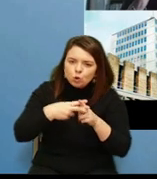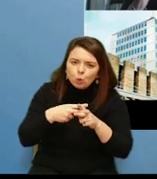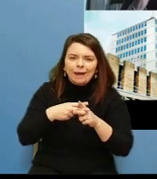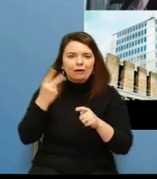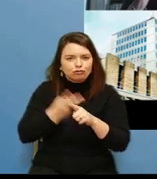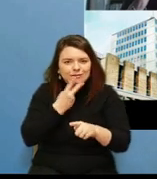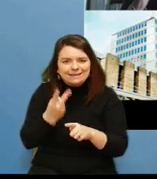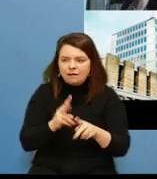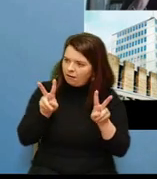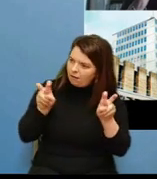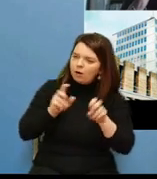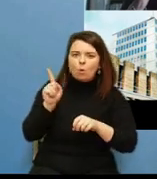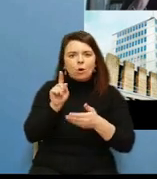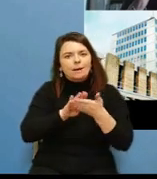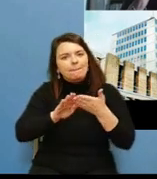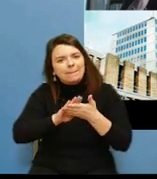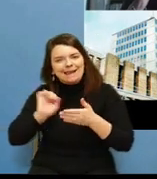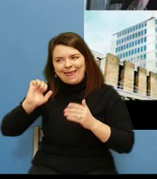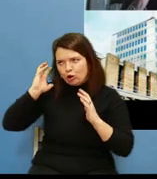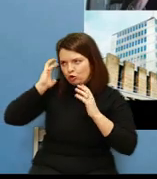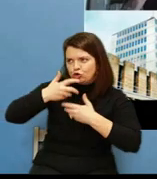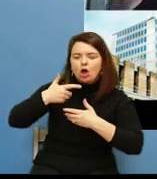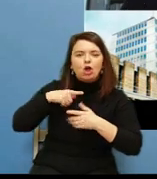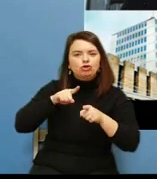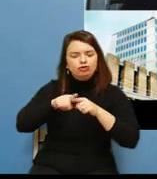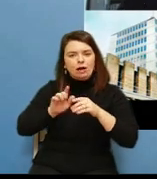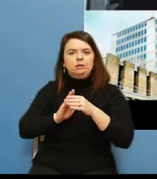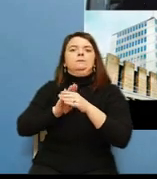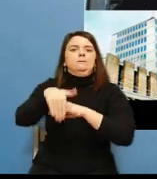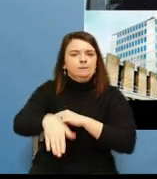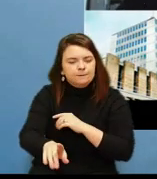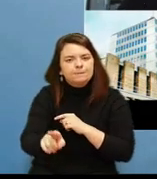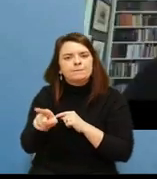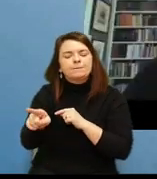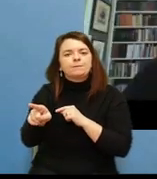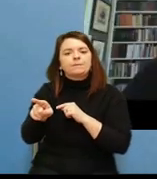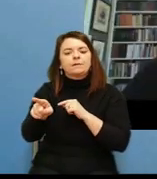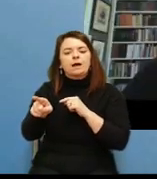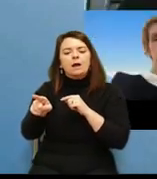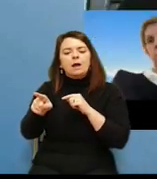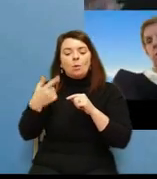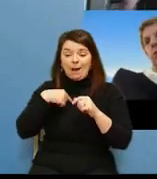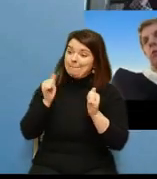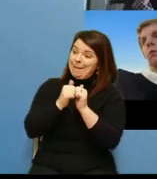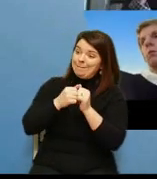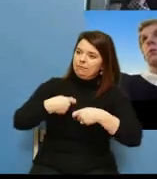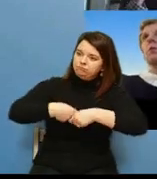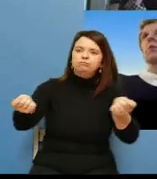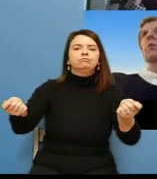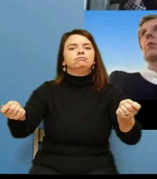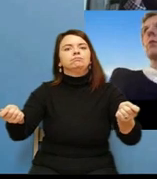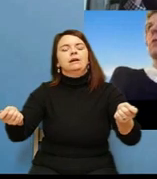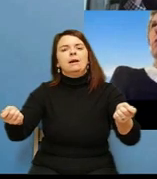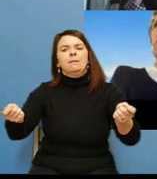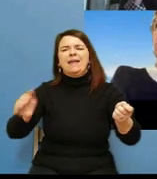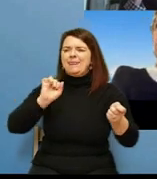getting down to the nitty-gritty of what a toolkit of restart actually means, and to overcome those concerns. It's great when we send out papers